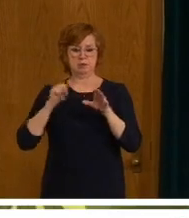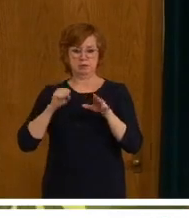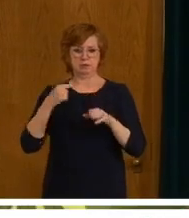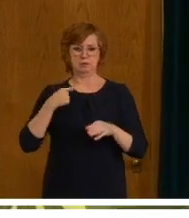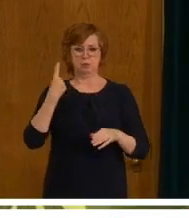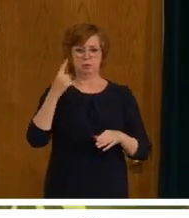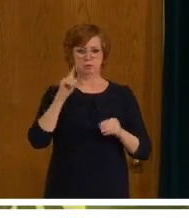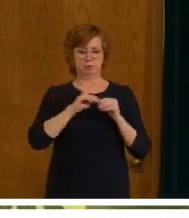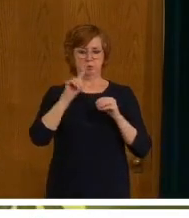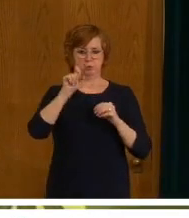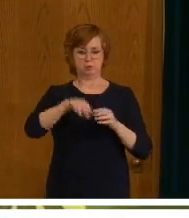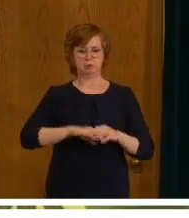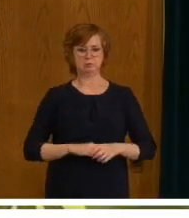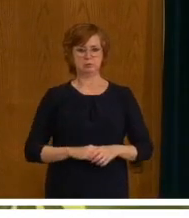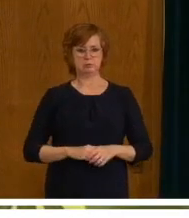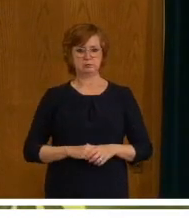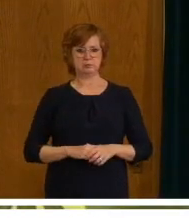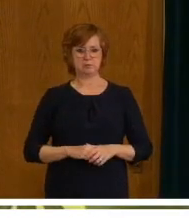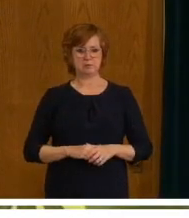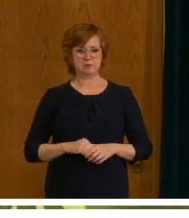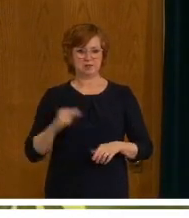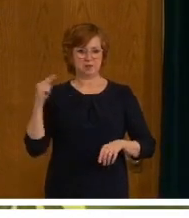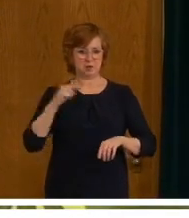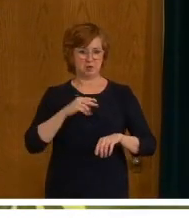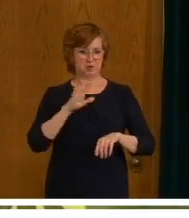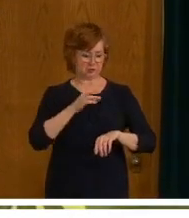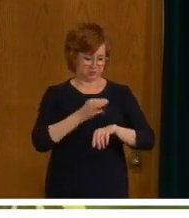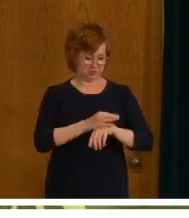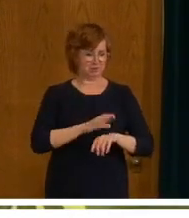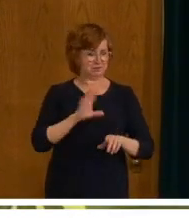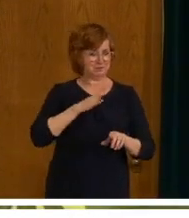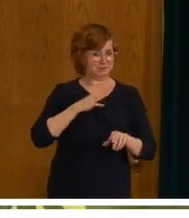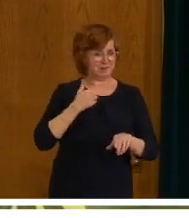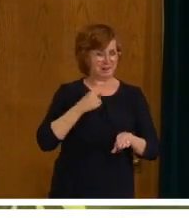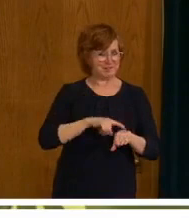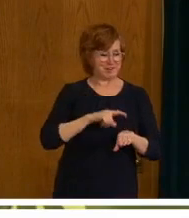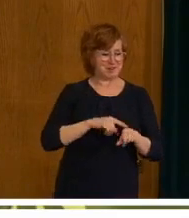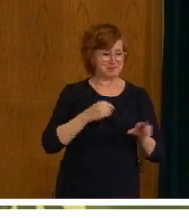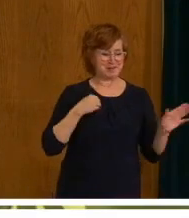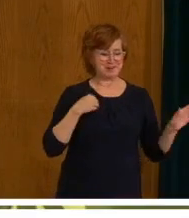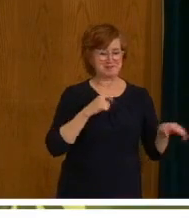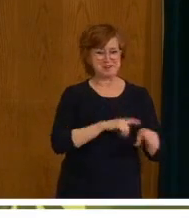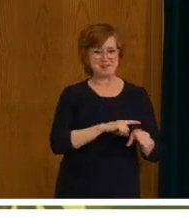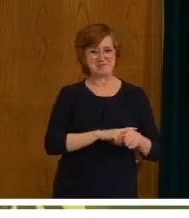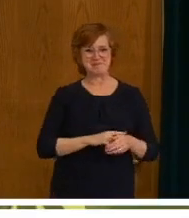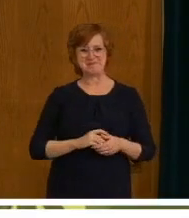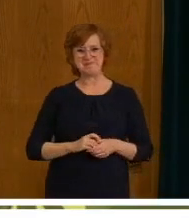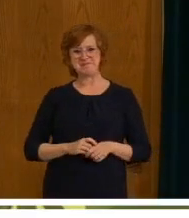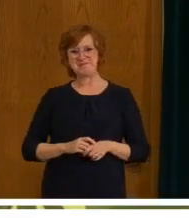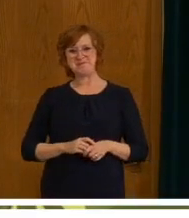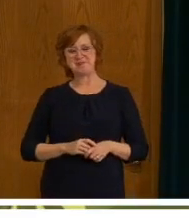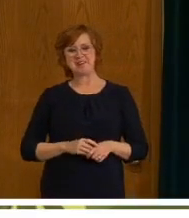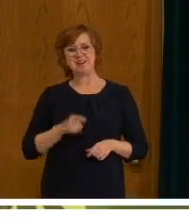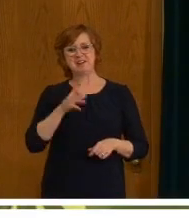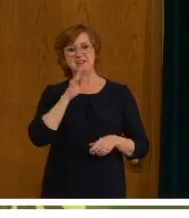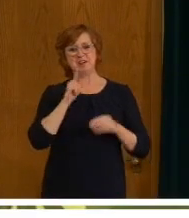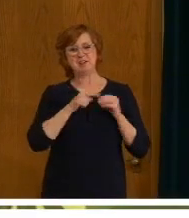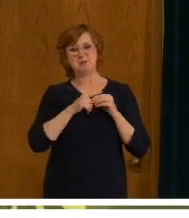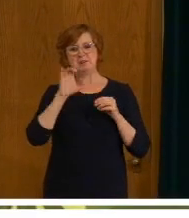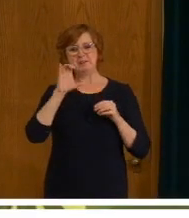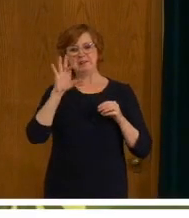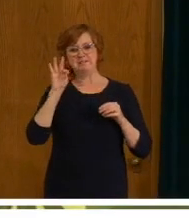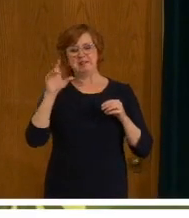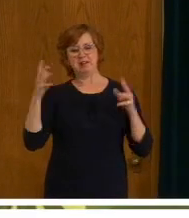ask, you look at your watch, I'll make it quick. Have you had any discussions with the Rough Riders of the